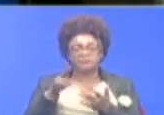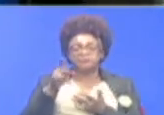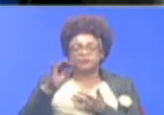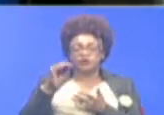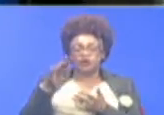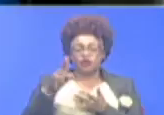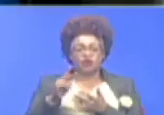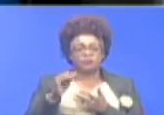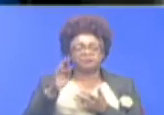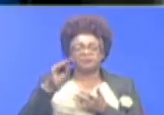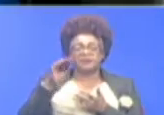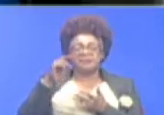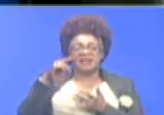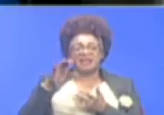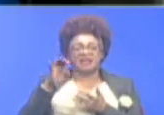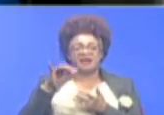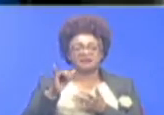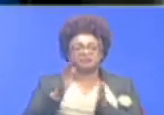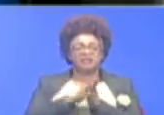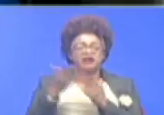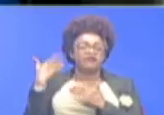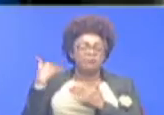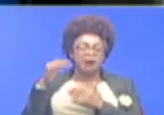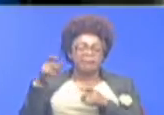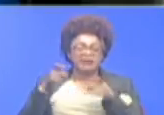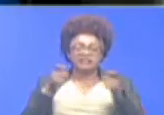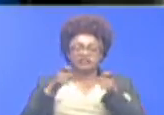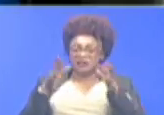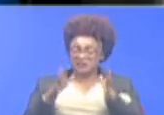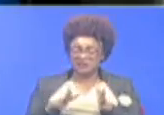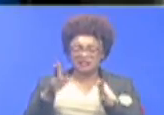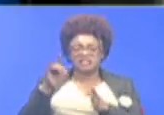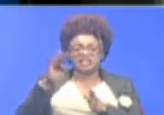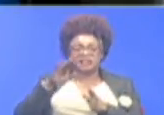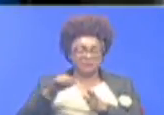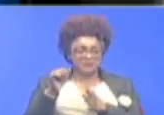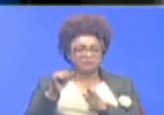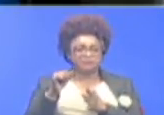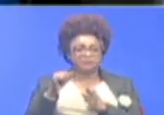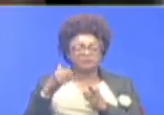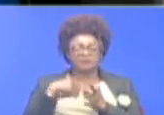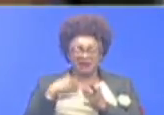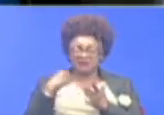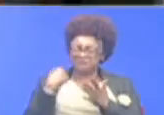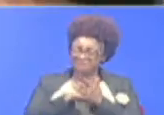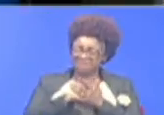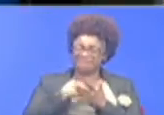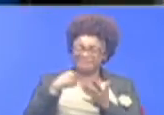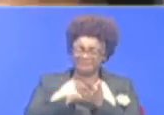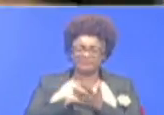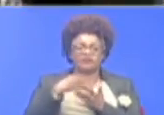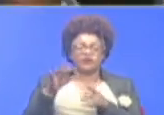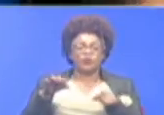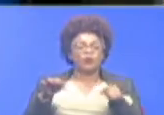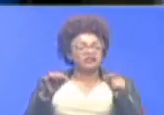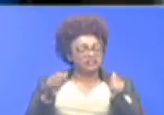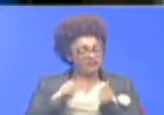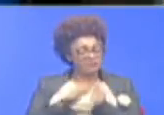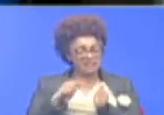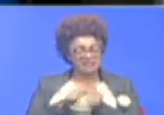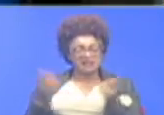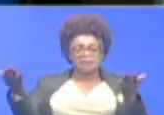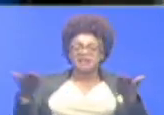late and former managing director at KEBS. I mean, he put up a fight for the quality of maize coming into